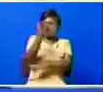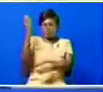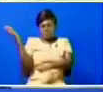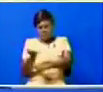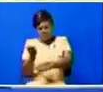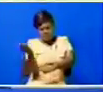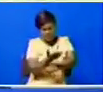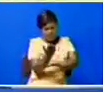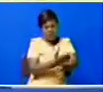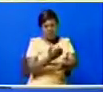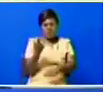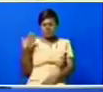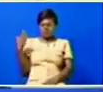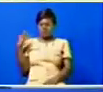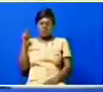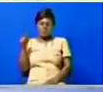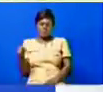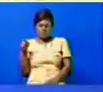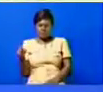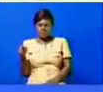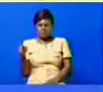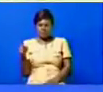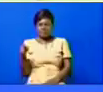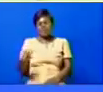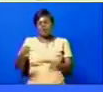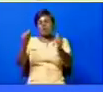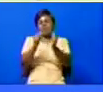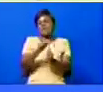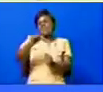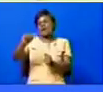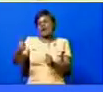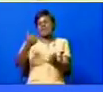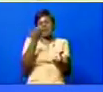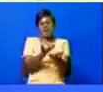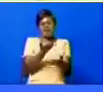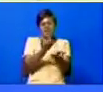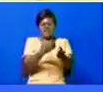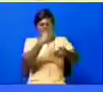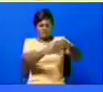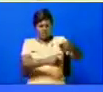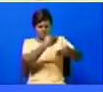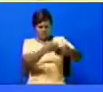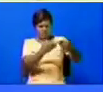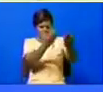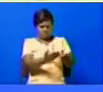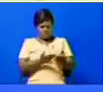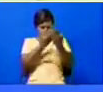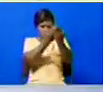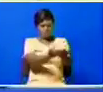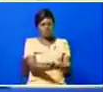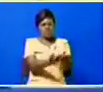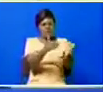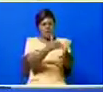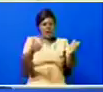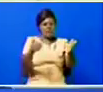This document, together with any evidentiary material, will be forwarded to the